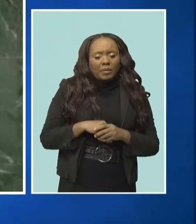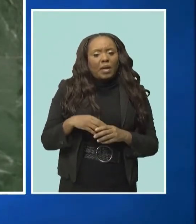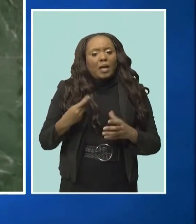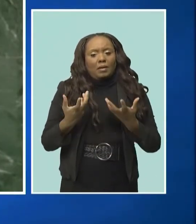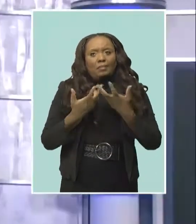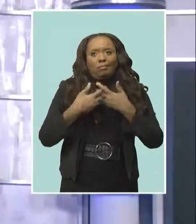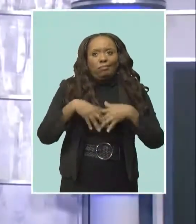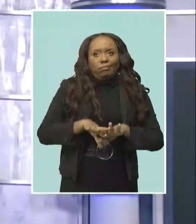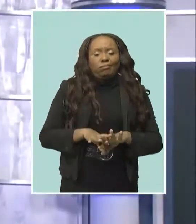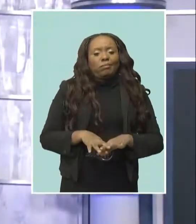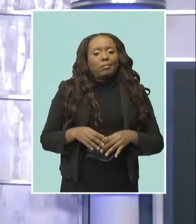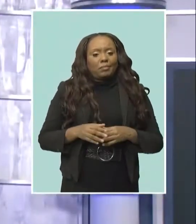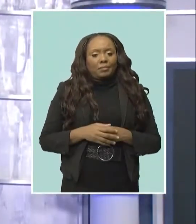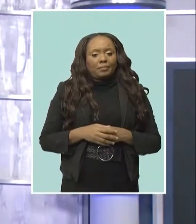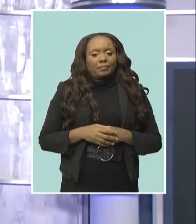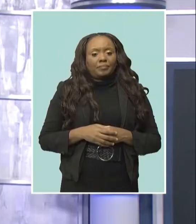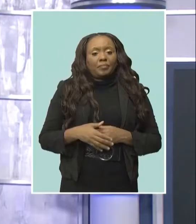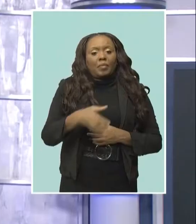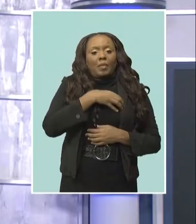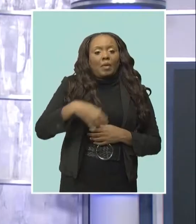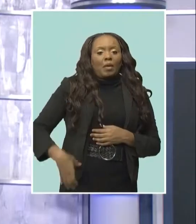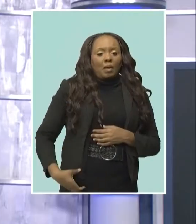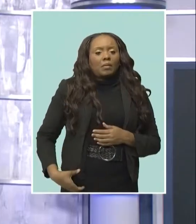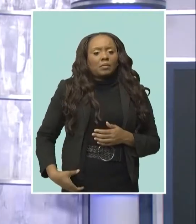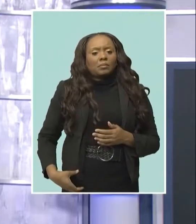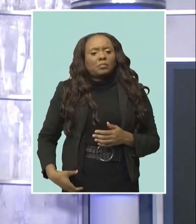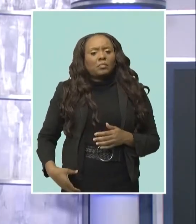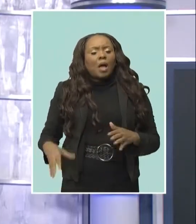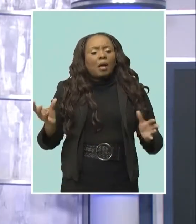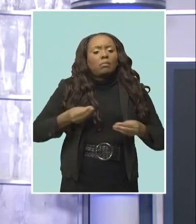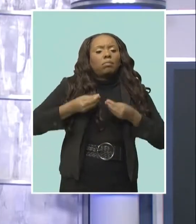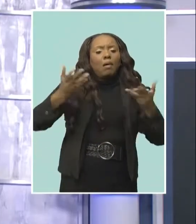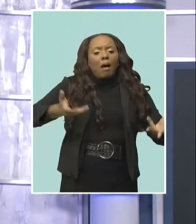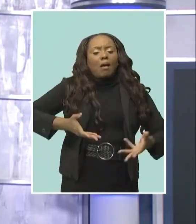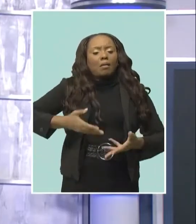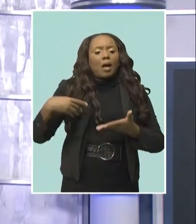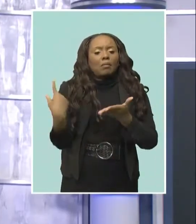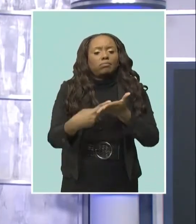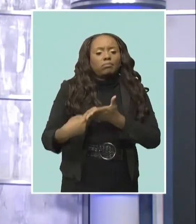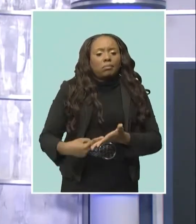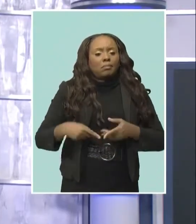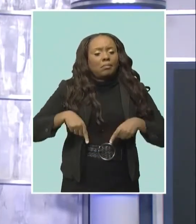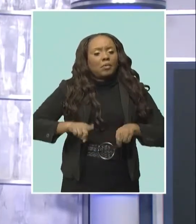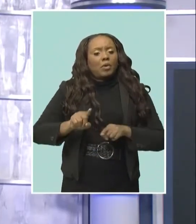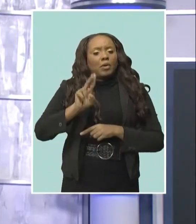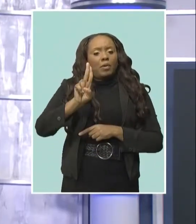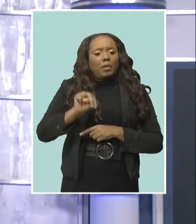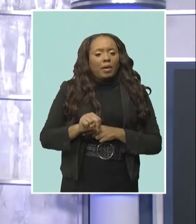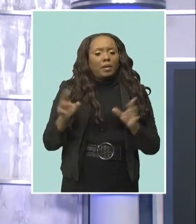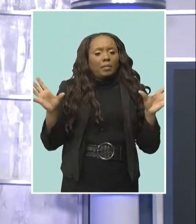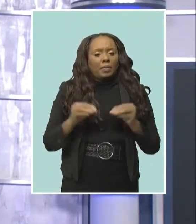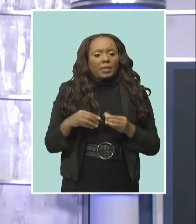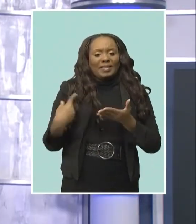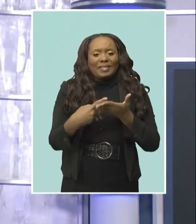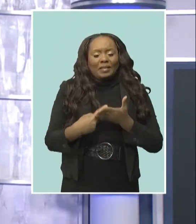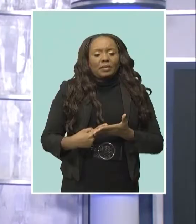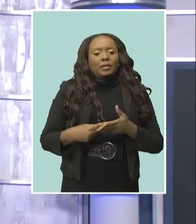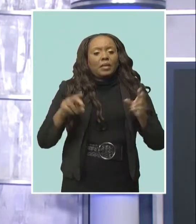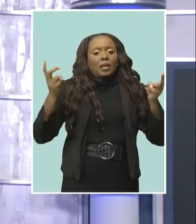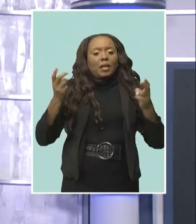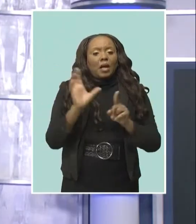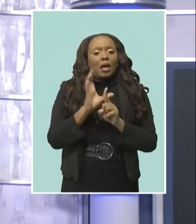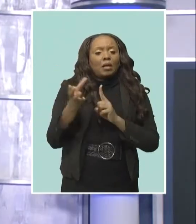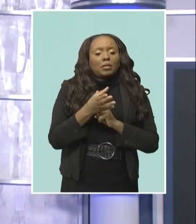reintegration. Ambassador Jackman was at the time contributing to debate during the UN General Assembly's meeting discussing a culture of